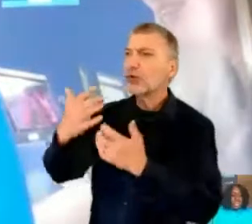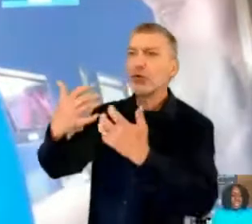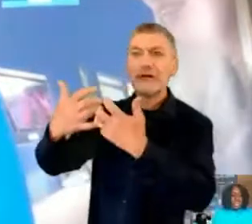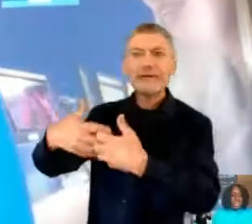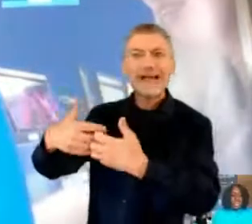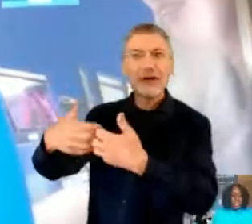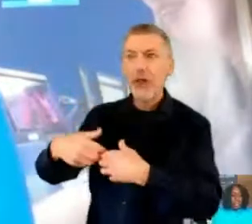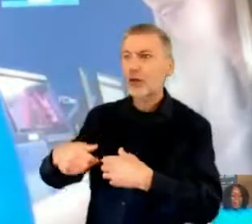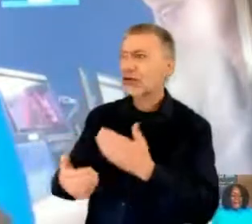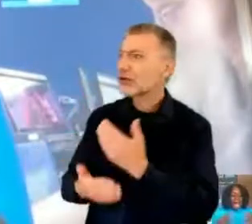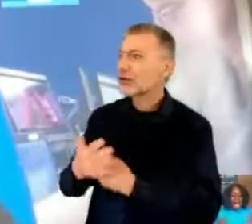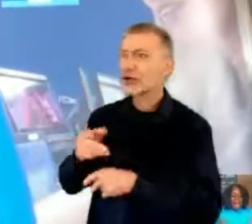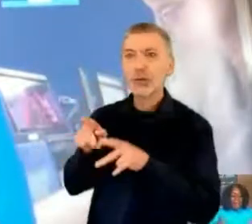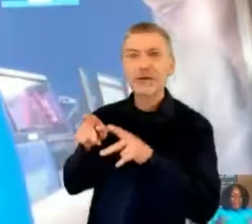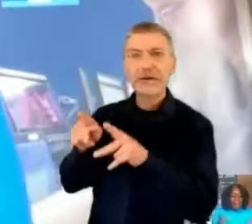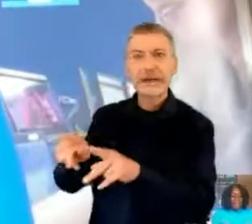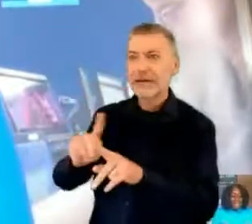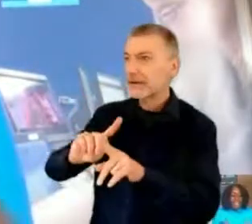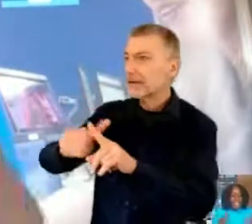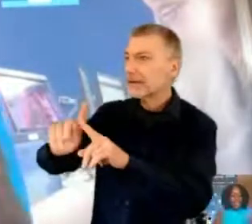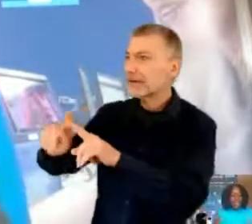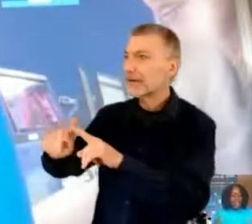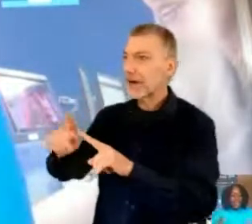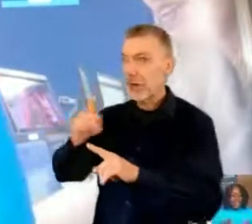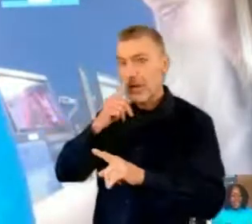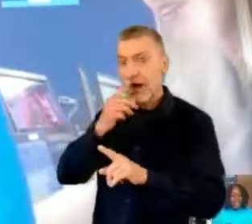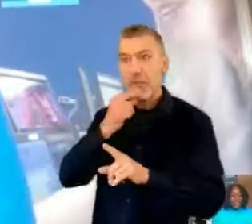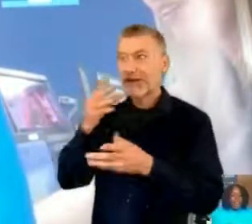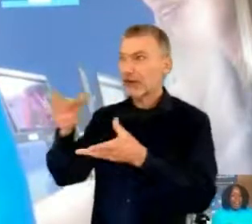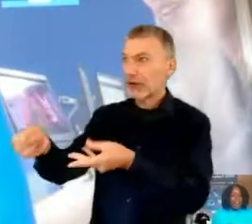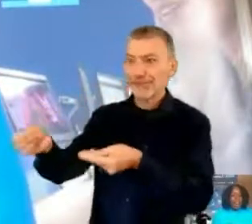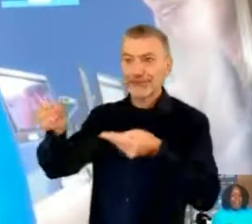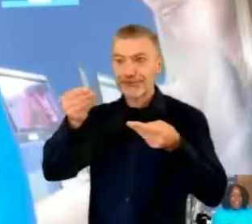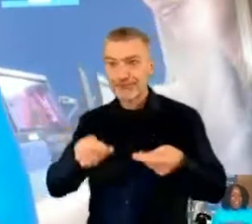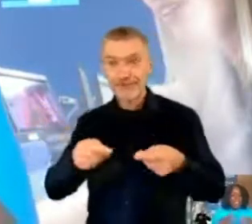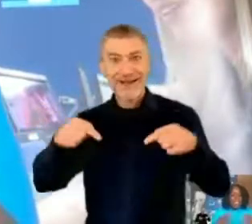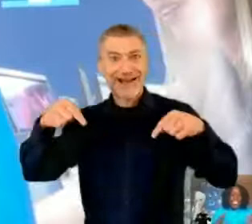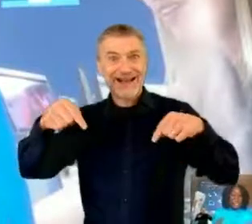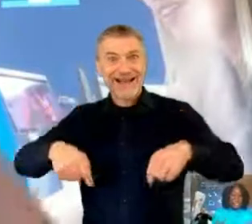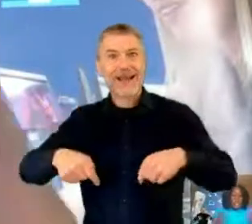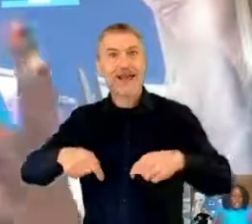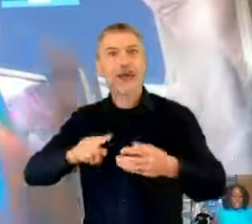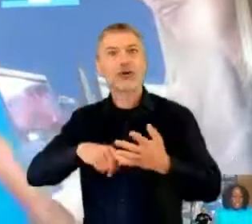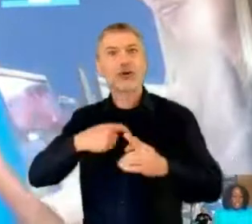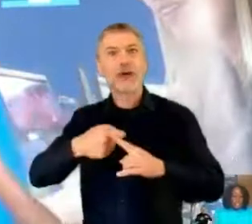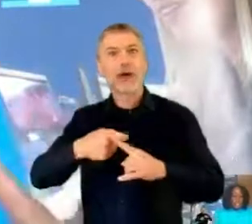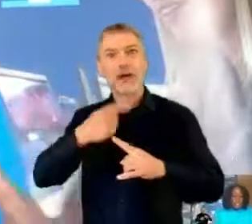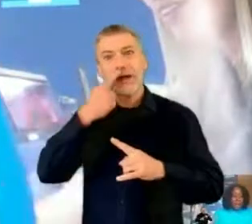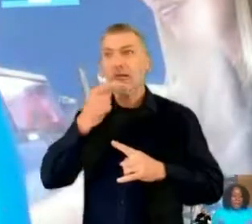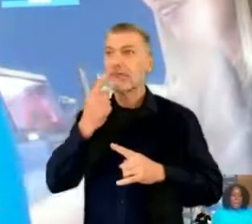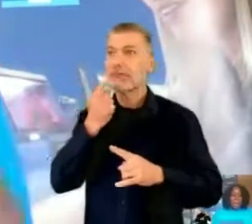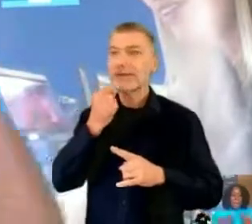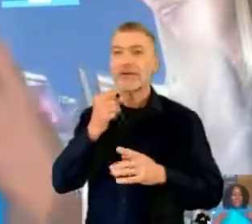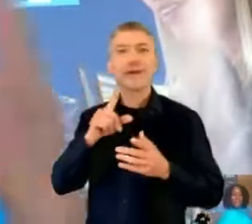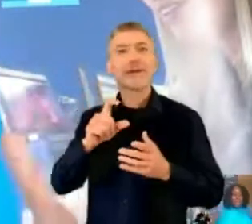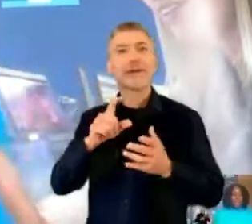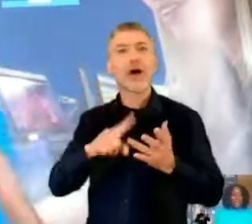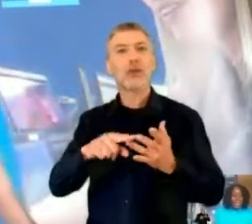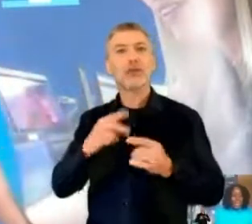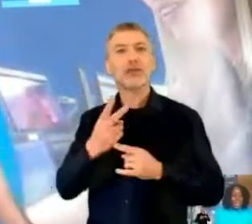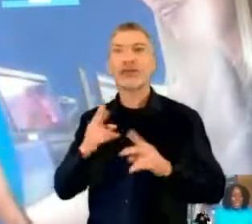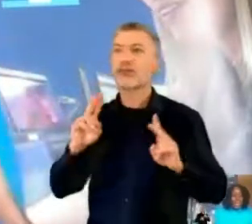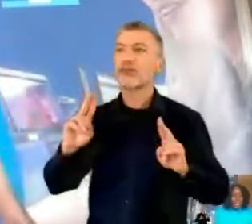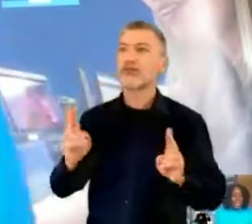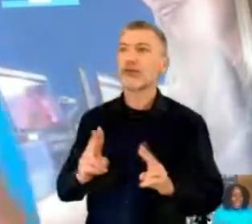could potentially have here in the UK to reduce our CO2 that's in the environment. So I get to look at